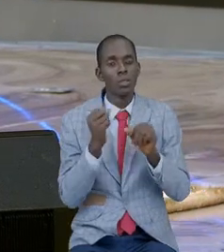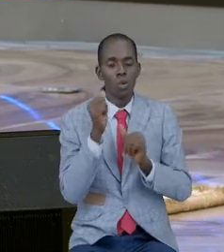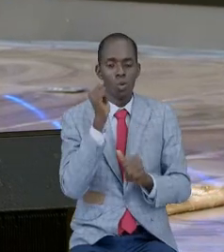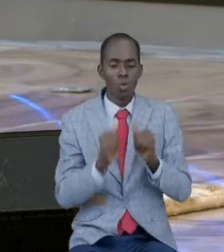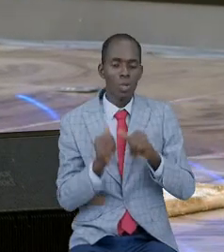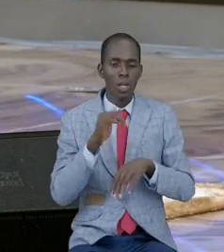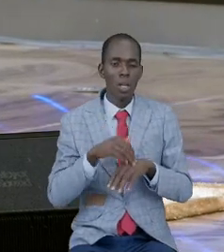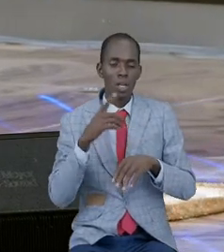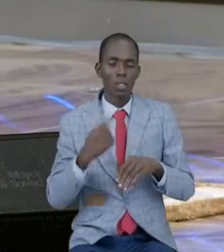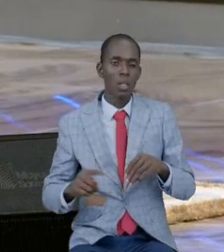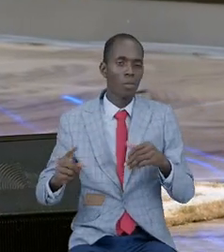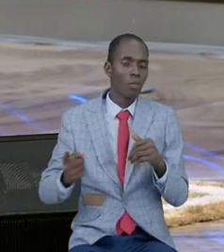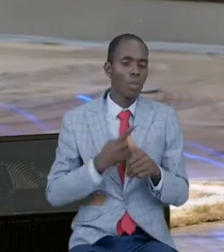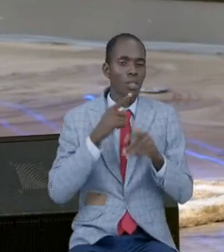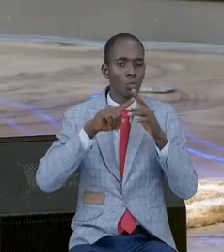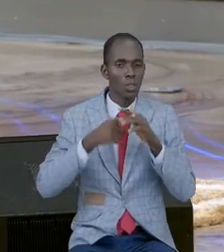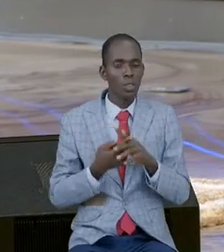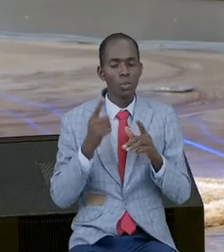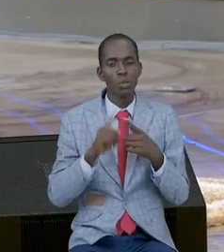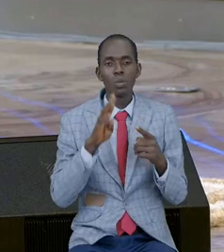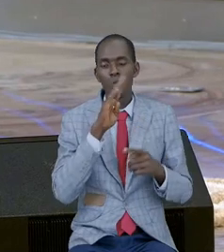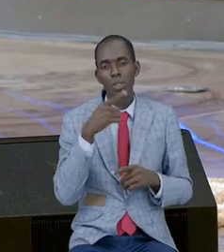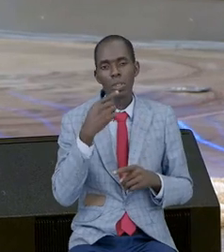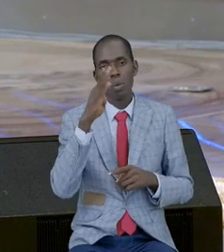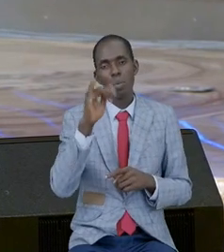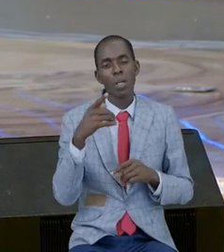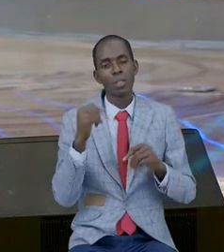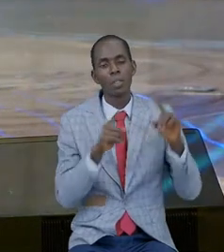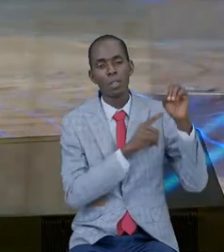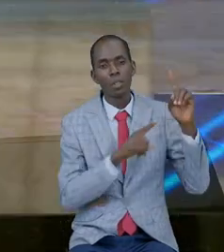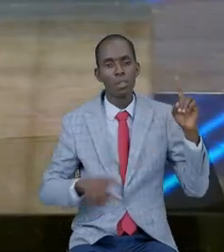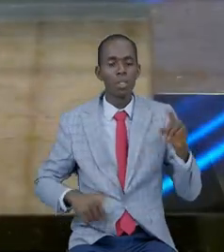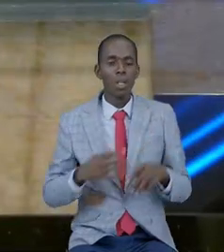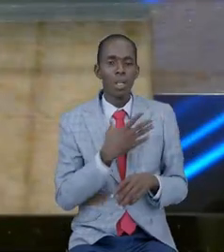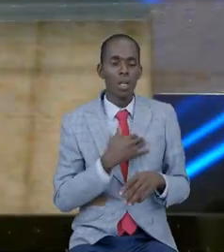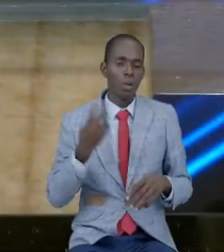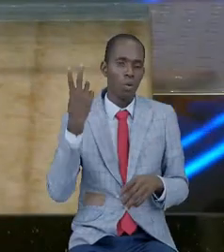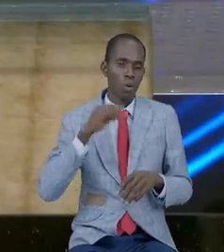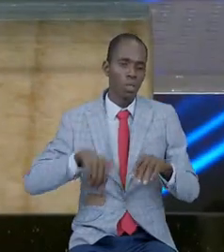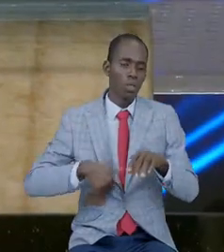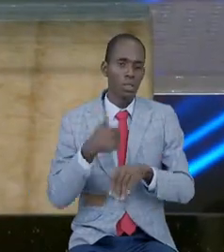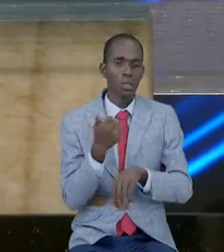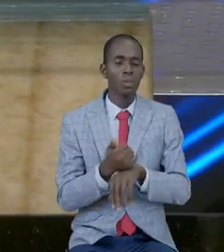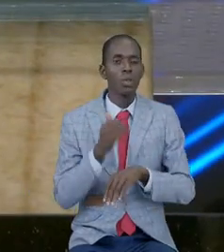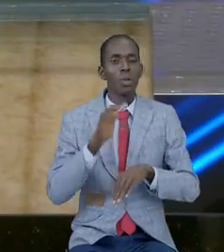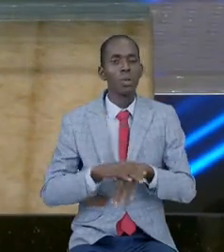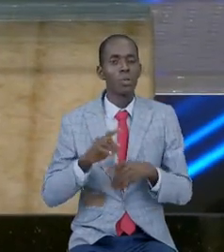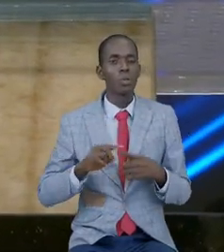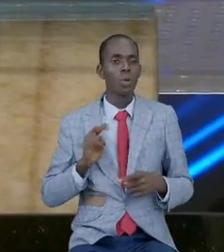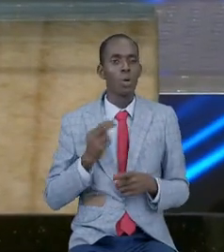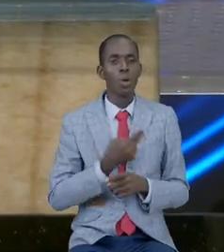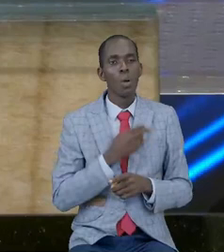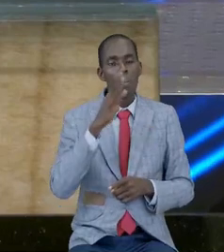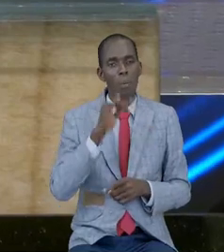force began to be spoken by the lord and was confirmed unto us by